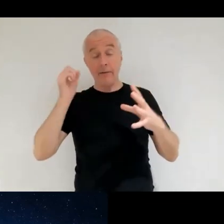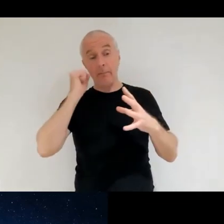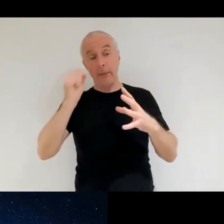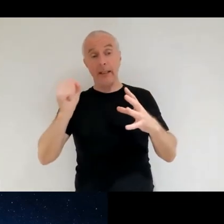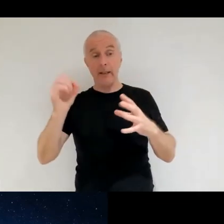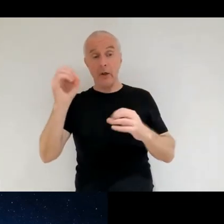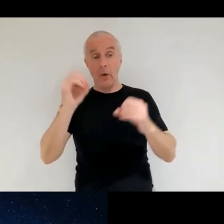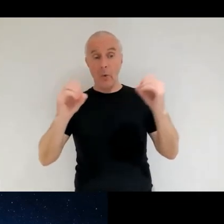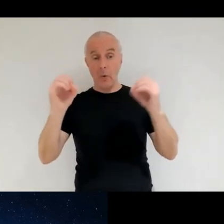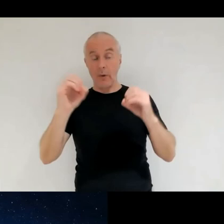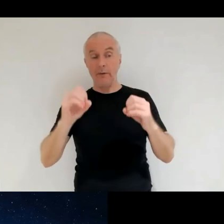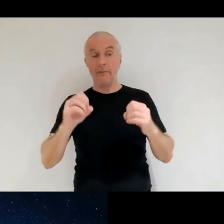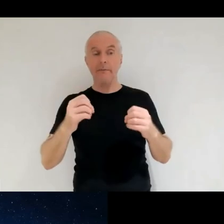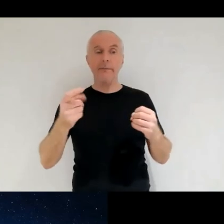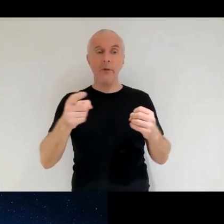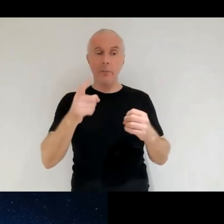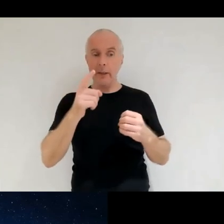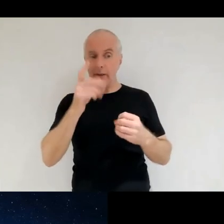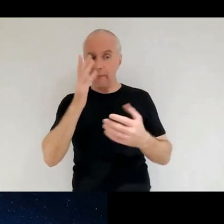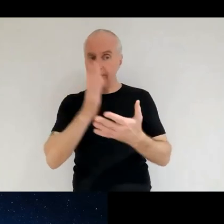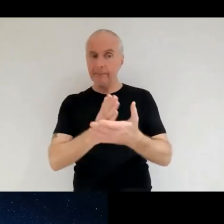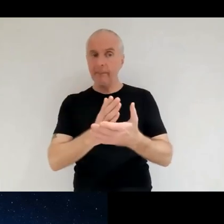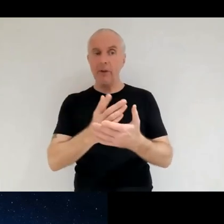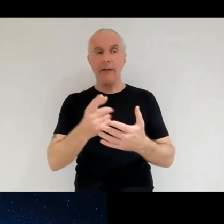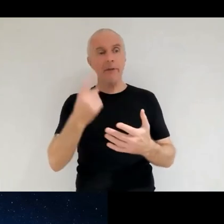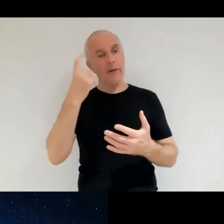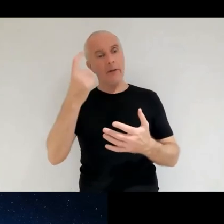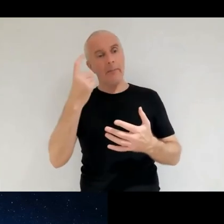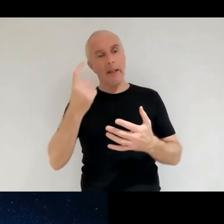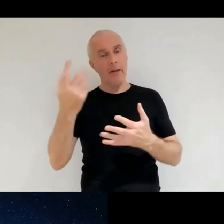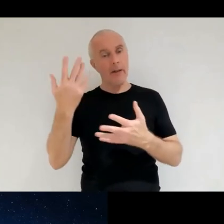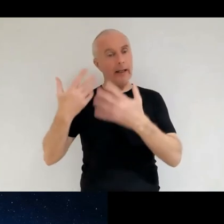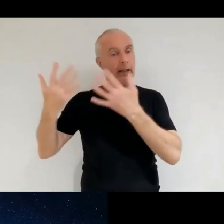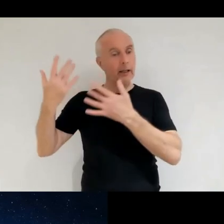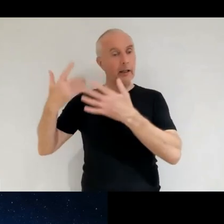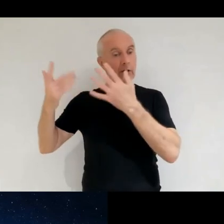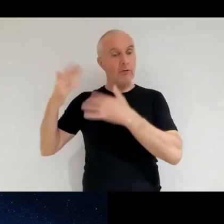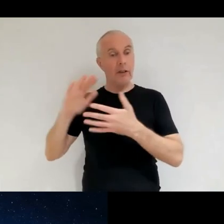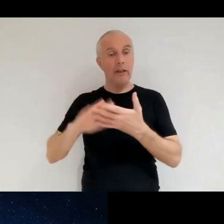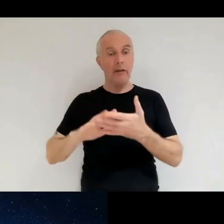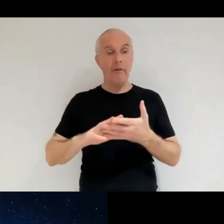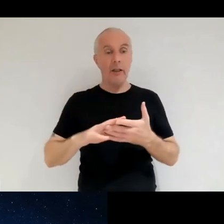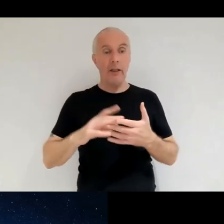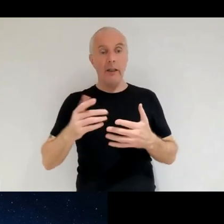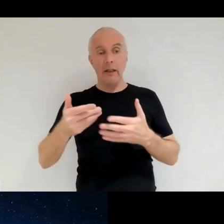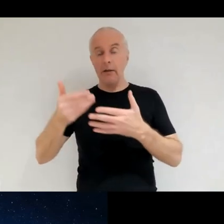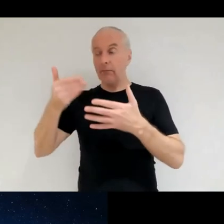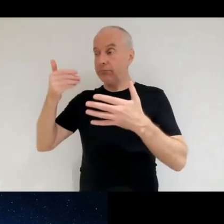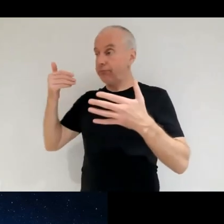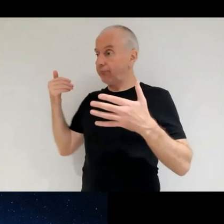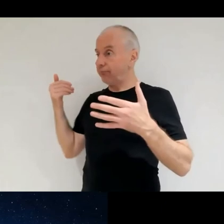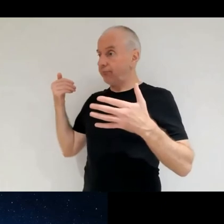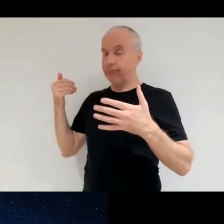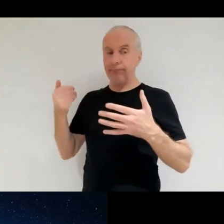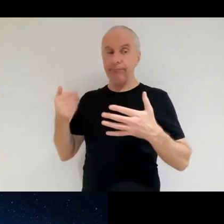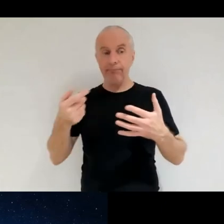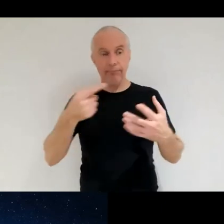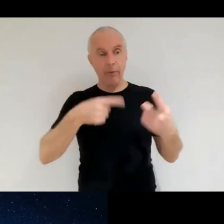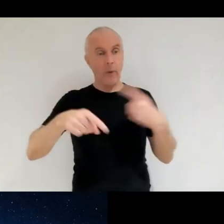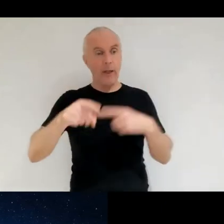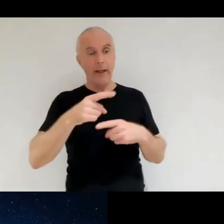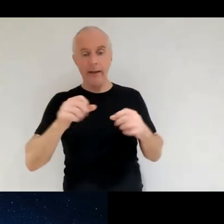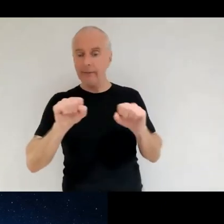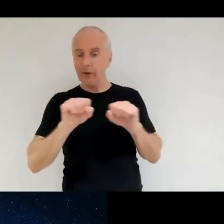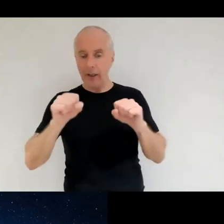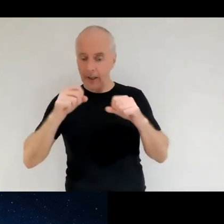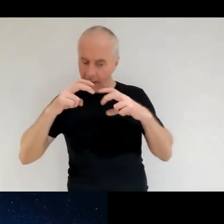to really nail this down, you want to probe the history, right? Because very early, that means they were formed at high redshifts. And that's not really something we are probing just